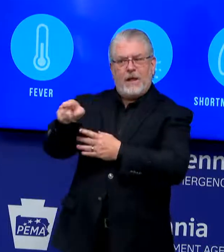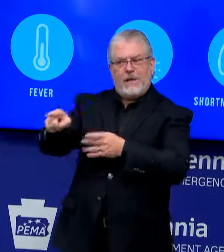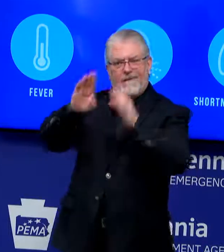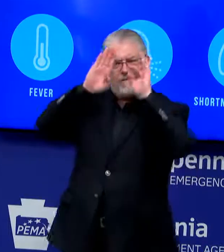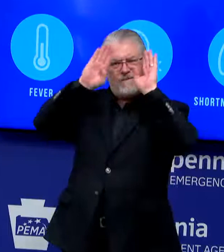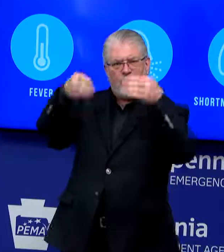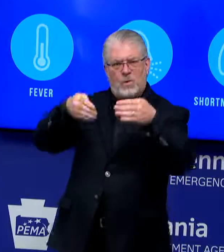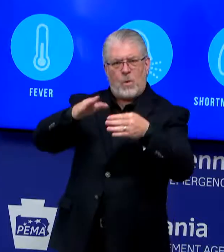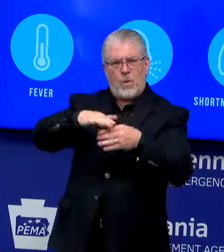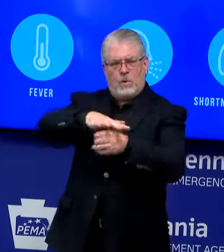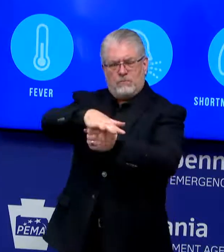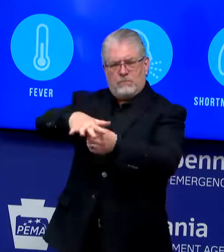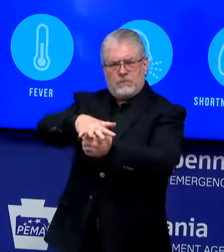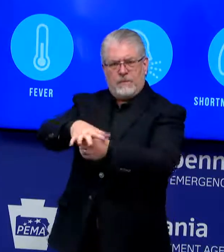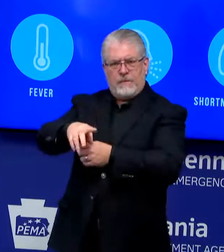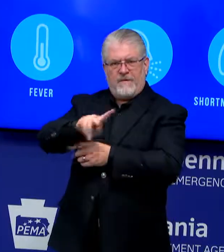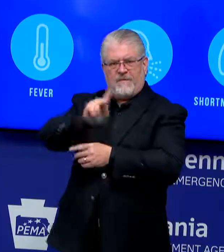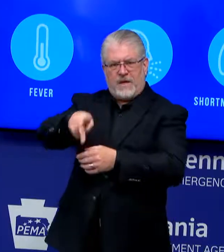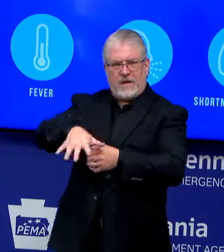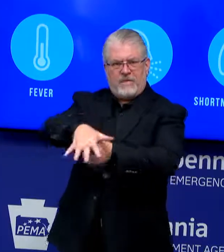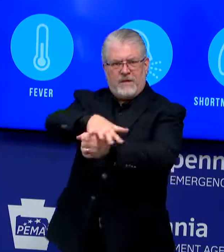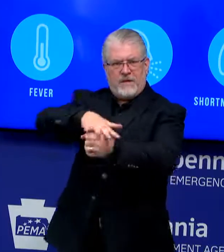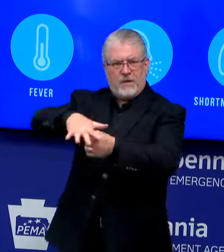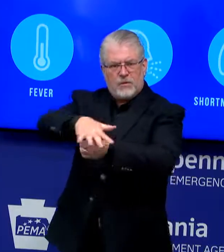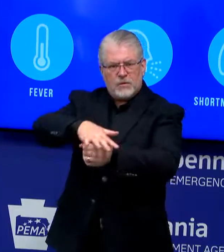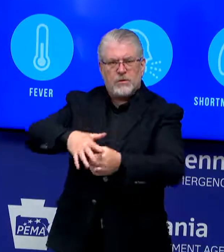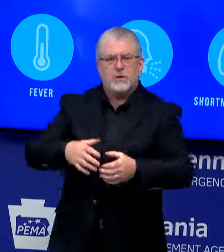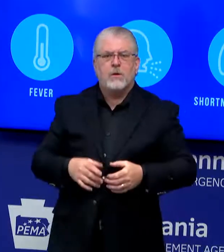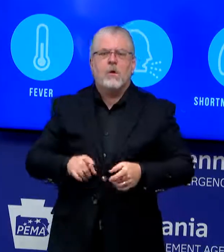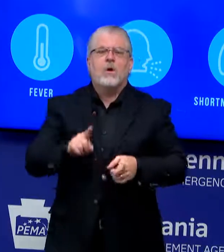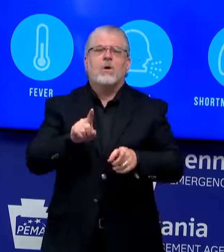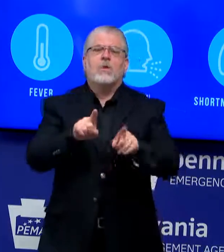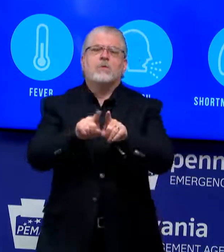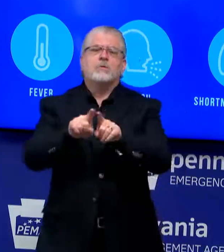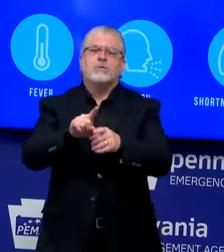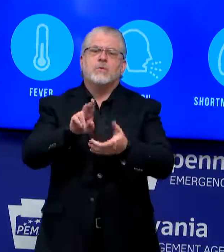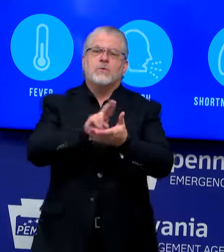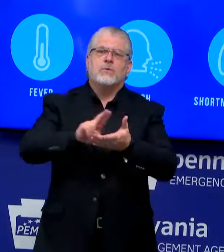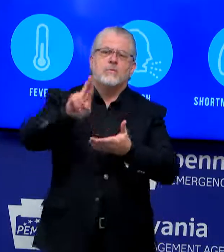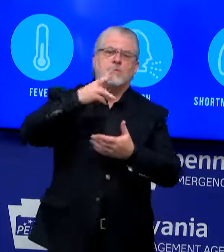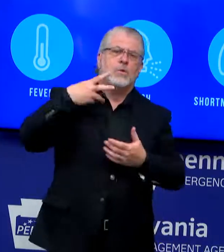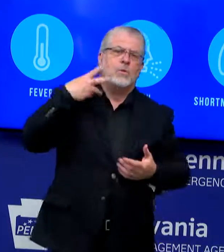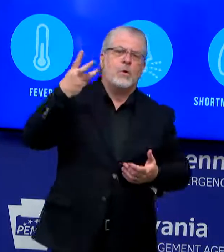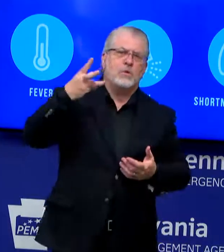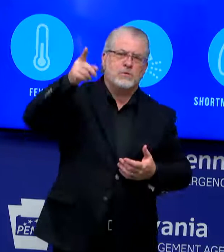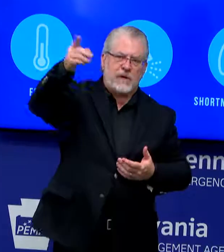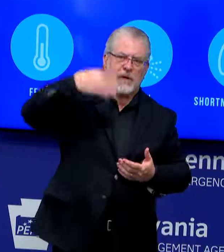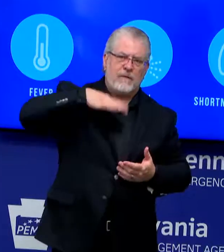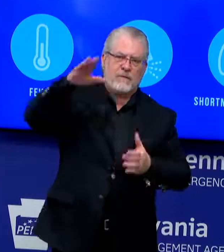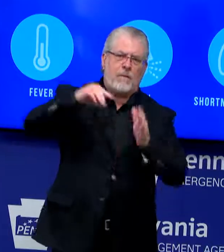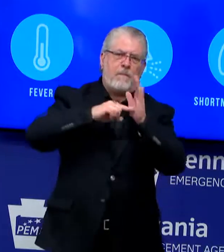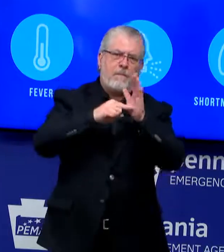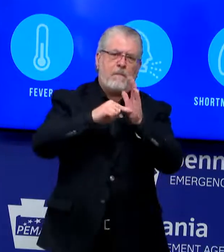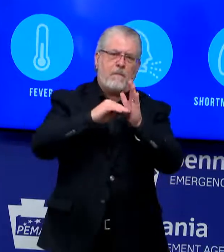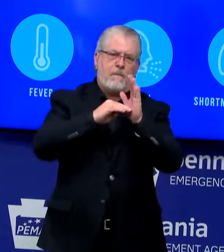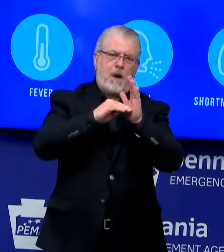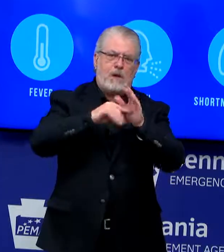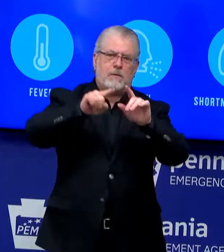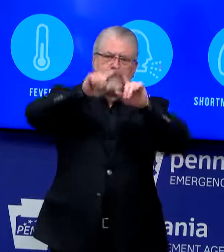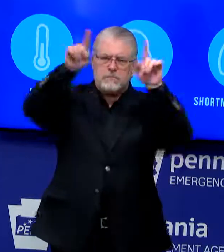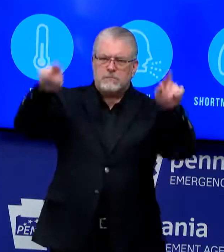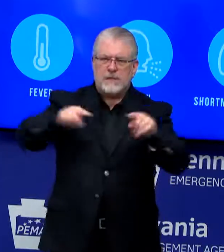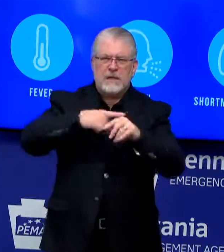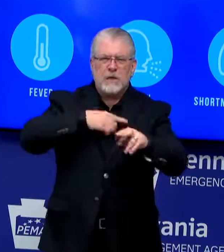of Washington model, again, different characteristics, some positive, some negative. That model shows at the